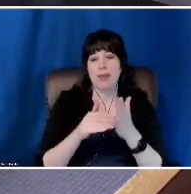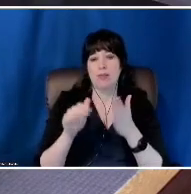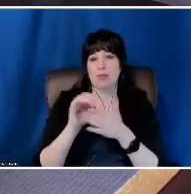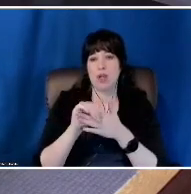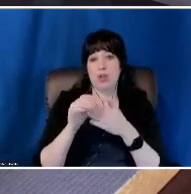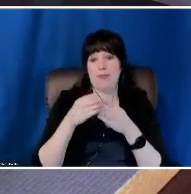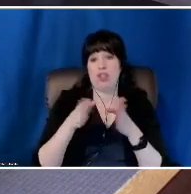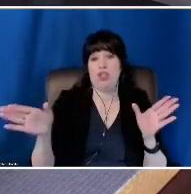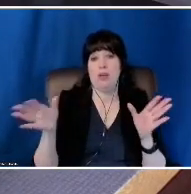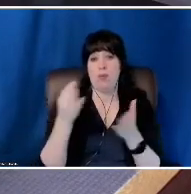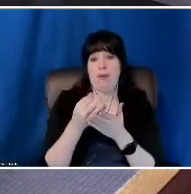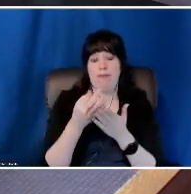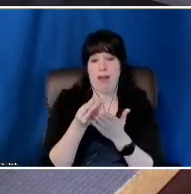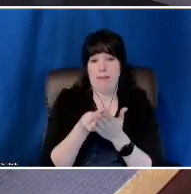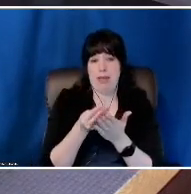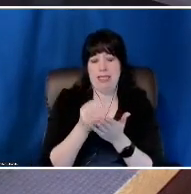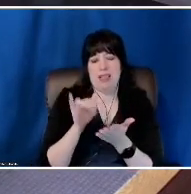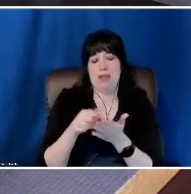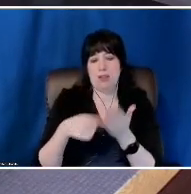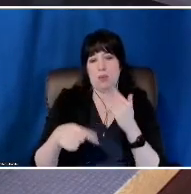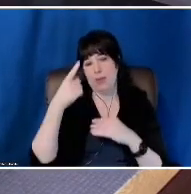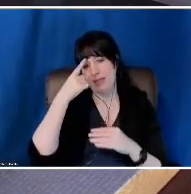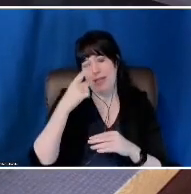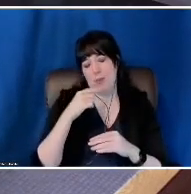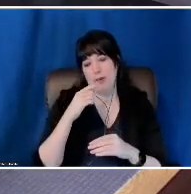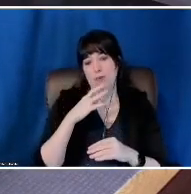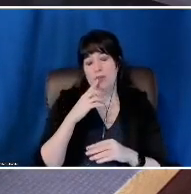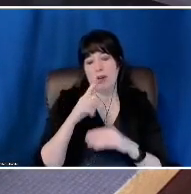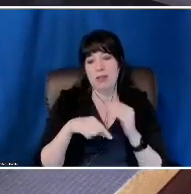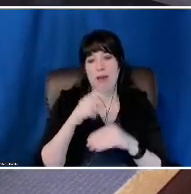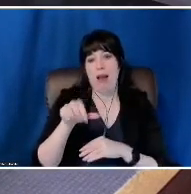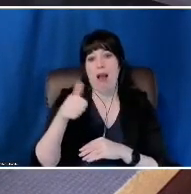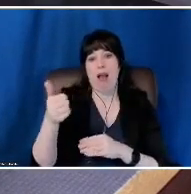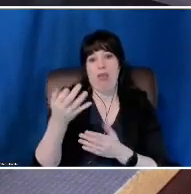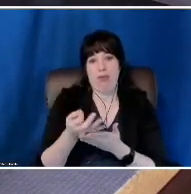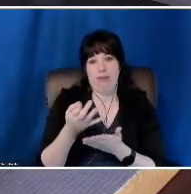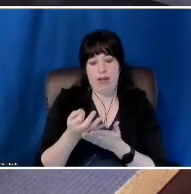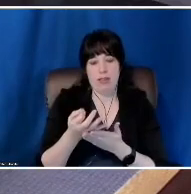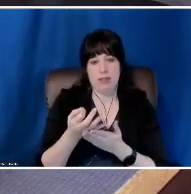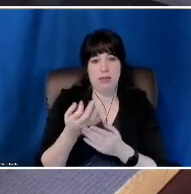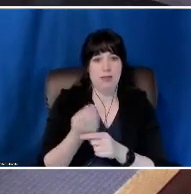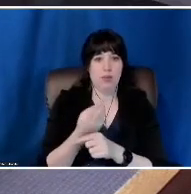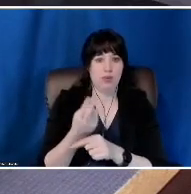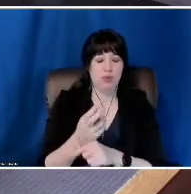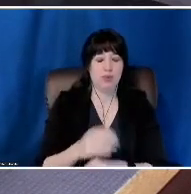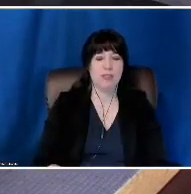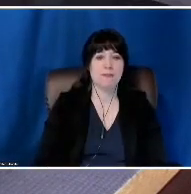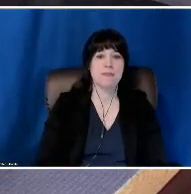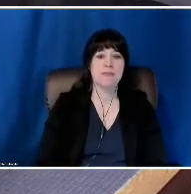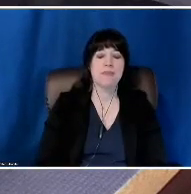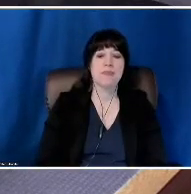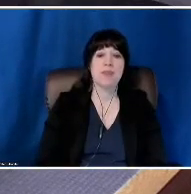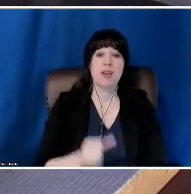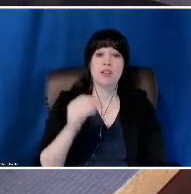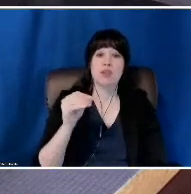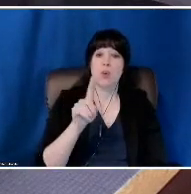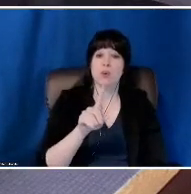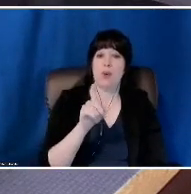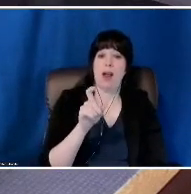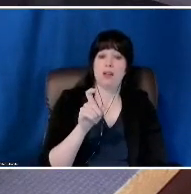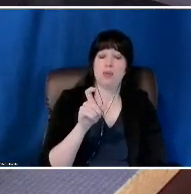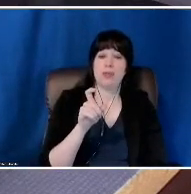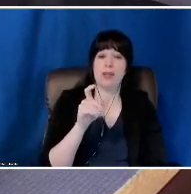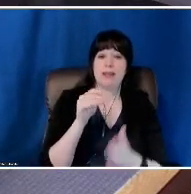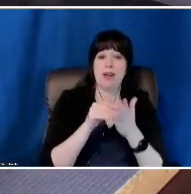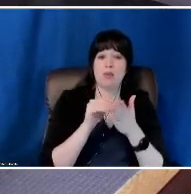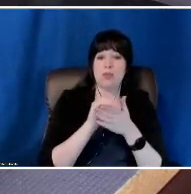monies, which is what I was thinking of when I talked about there being other funding that they're being used. So there's $100,000 from the general